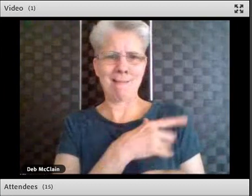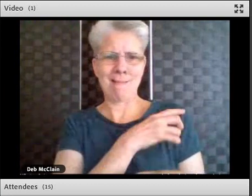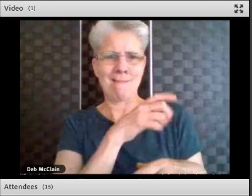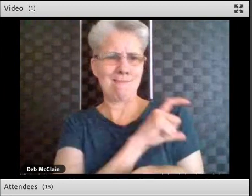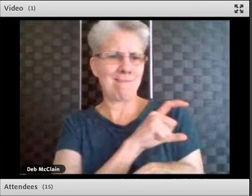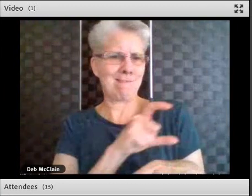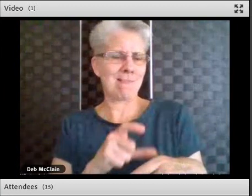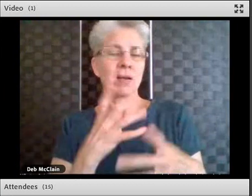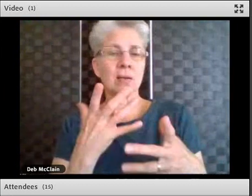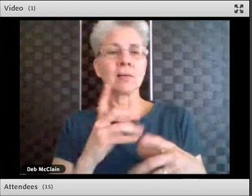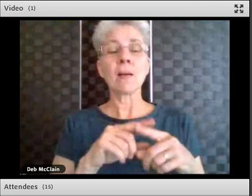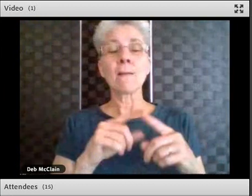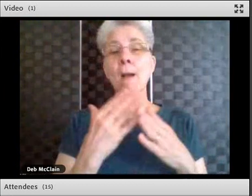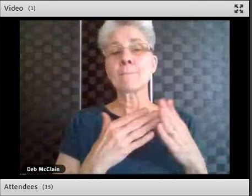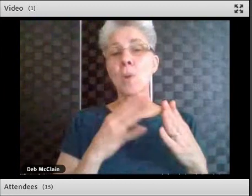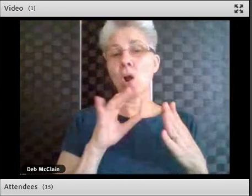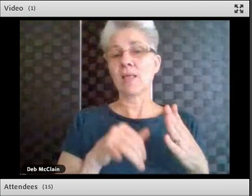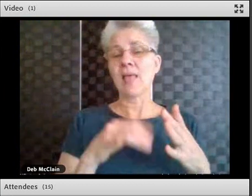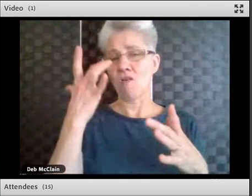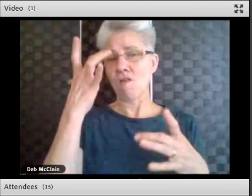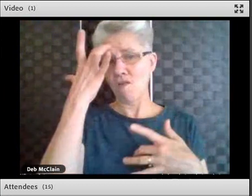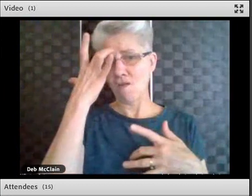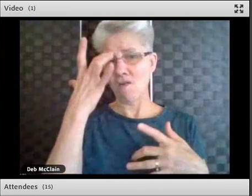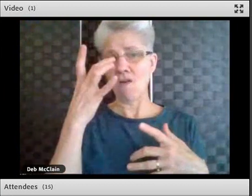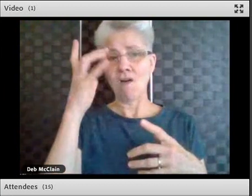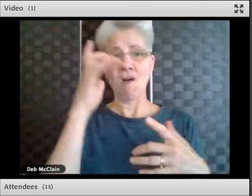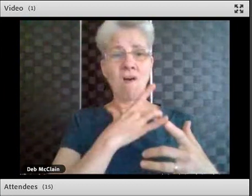But, you know, heart disease